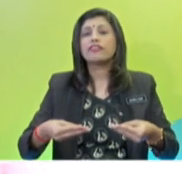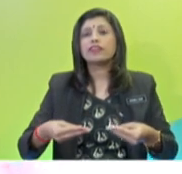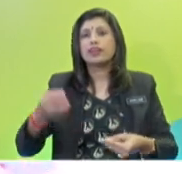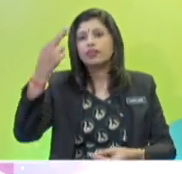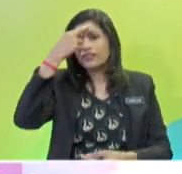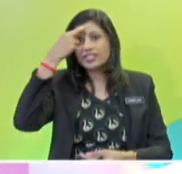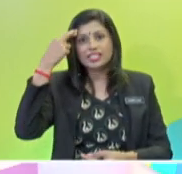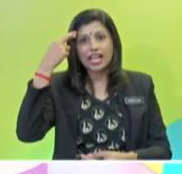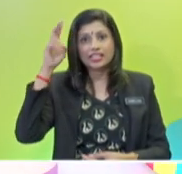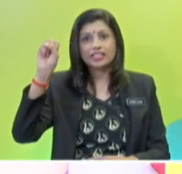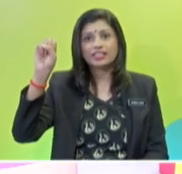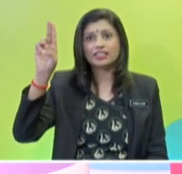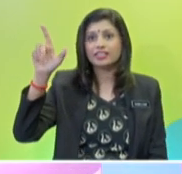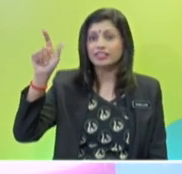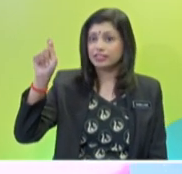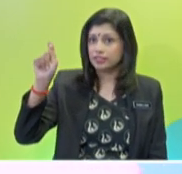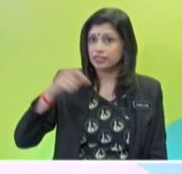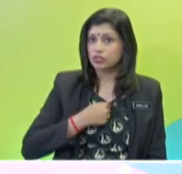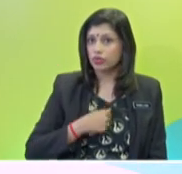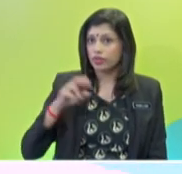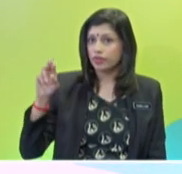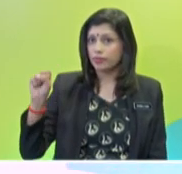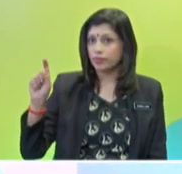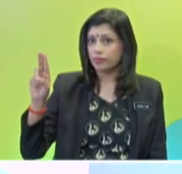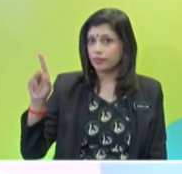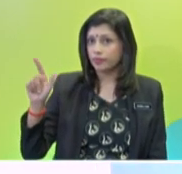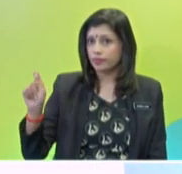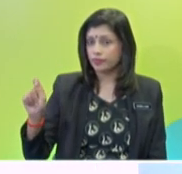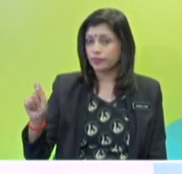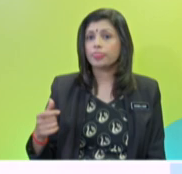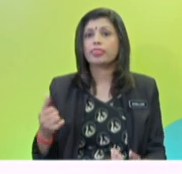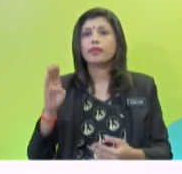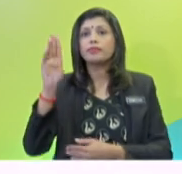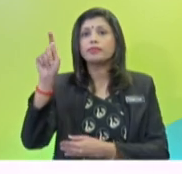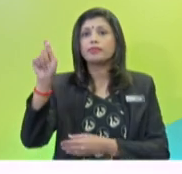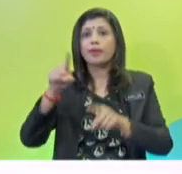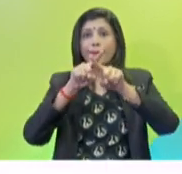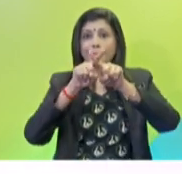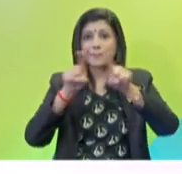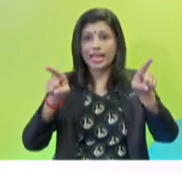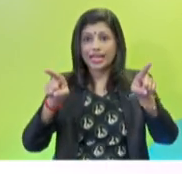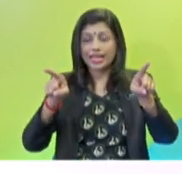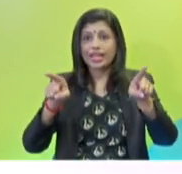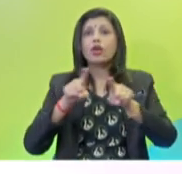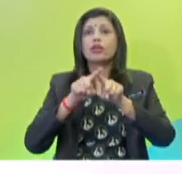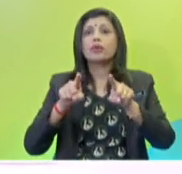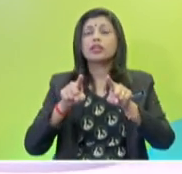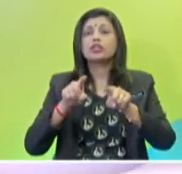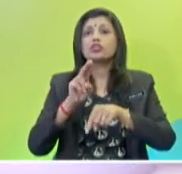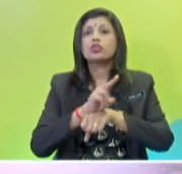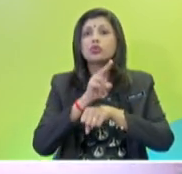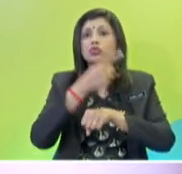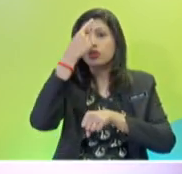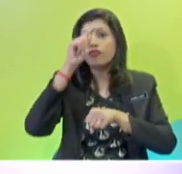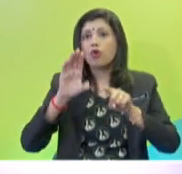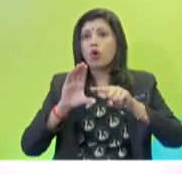but. But is used to suggest a contrast. An example sentence given, I was unwell yesterday, but